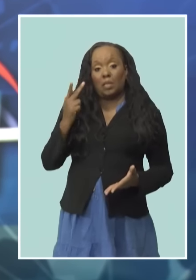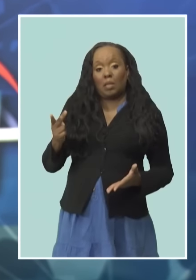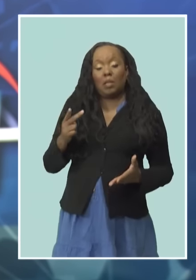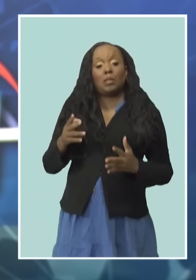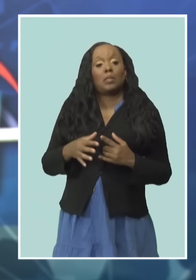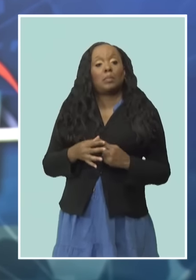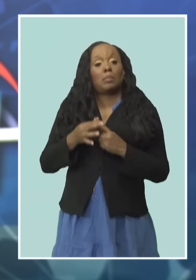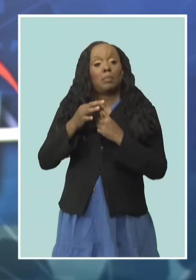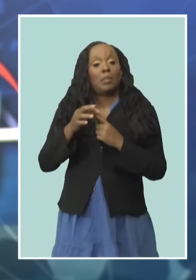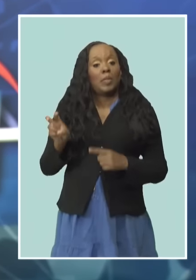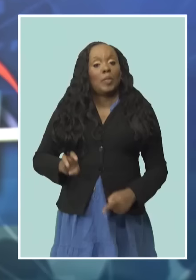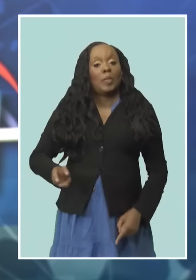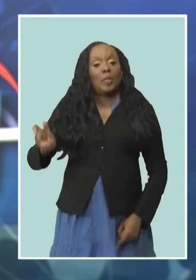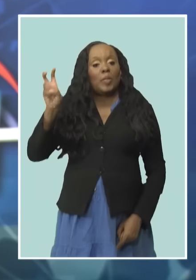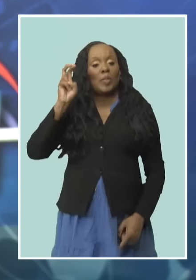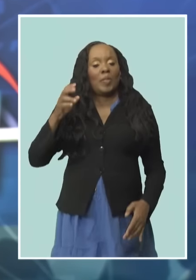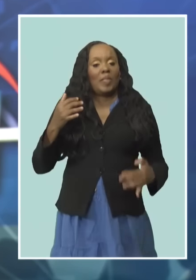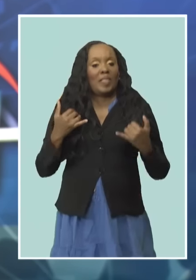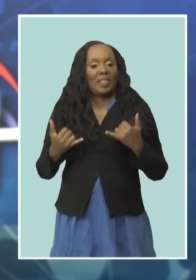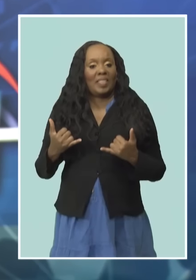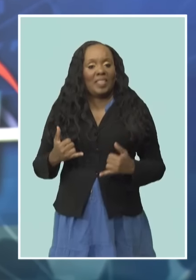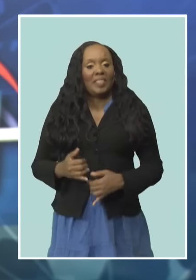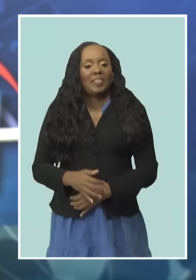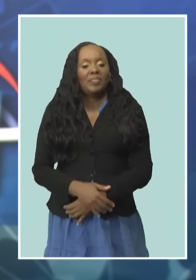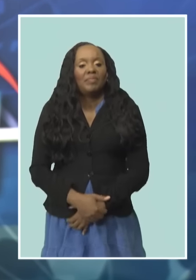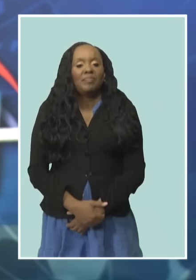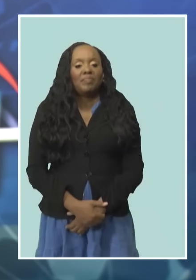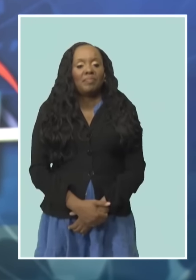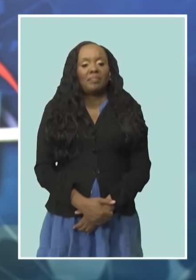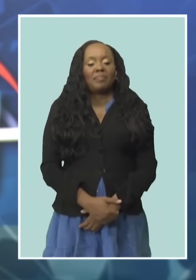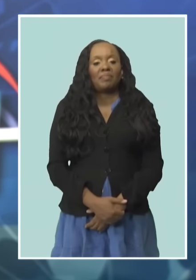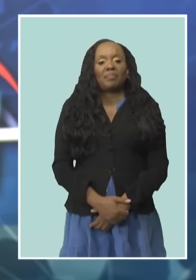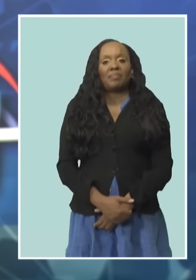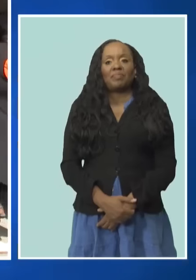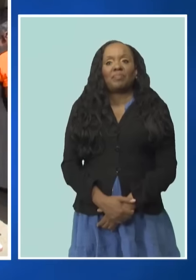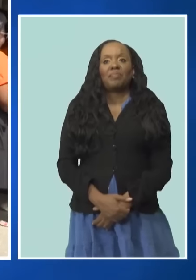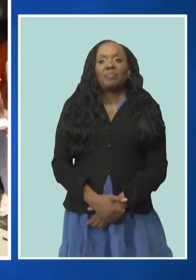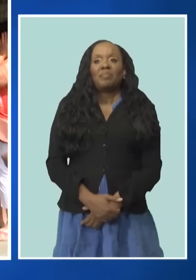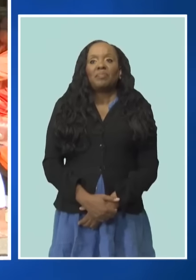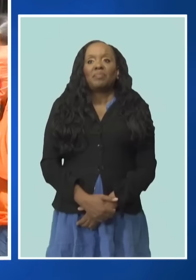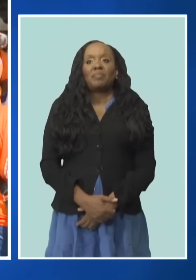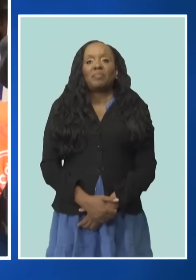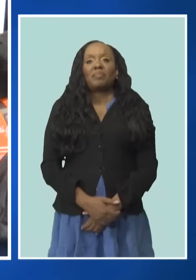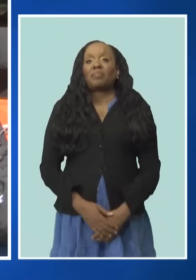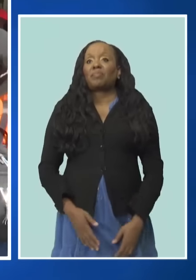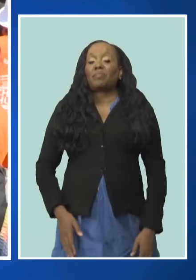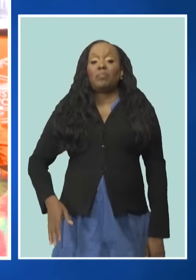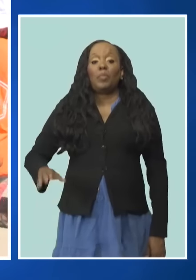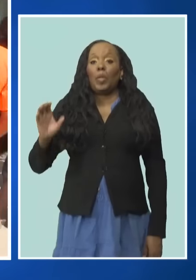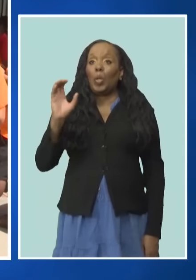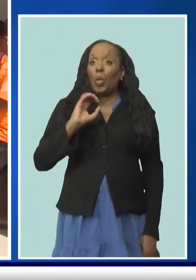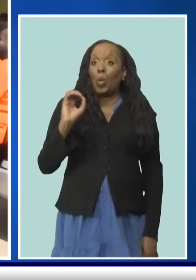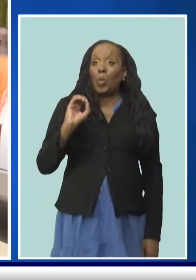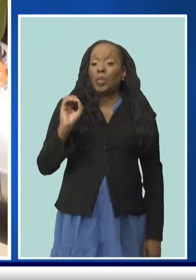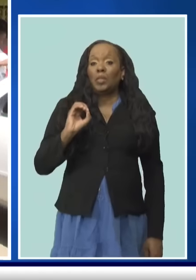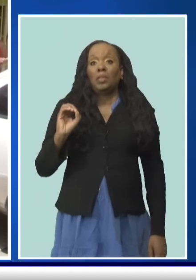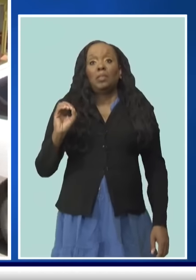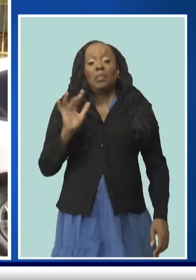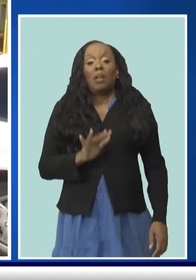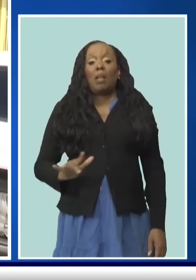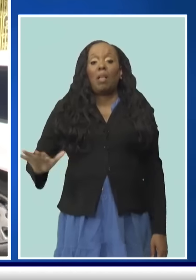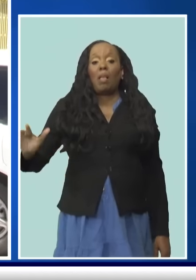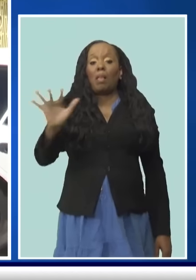tour through the parish. Deanza Roberts reports. From the heart of Oistins to the far corners of